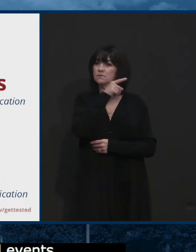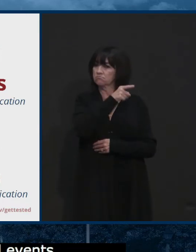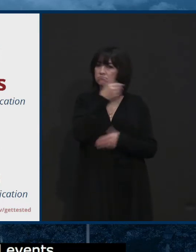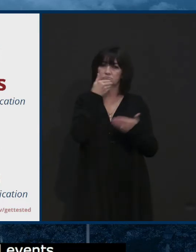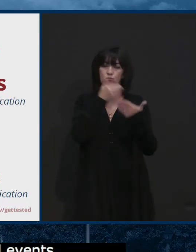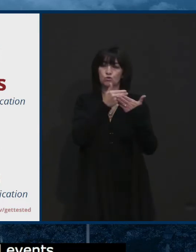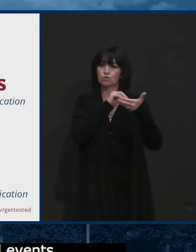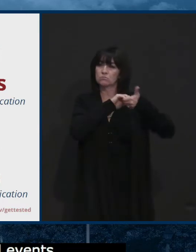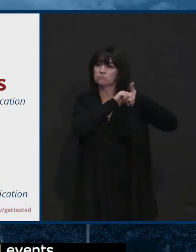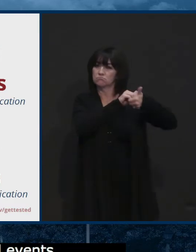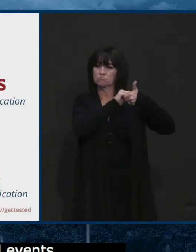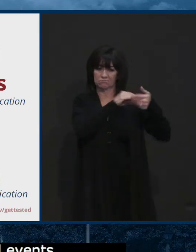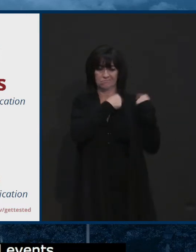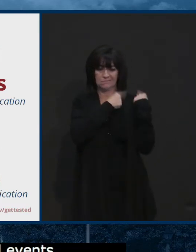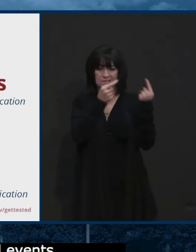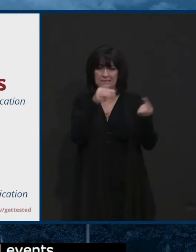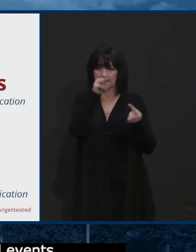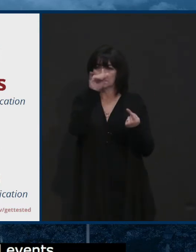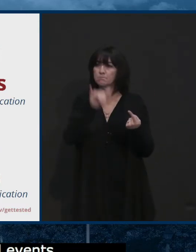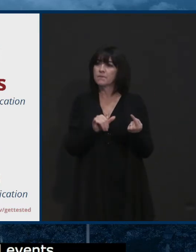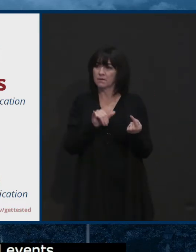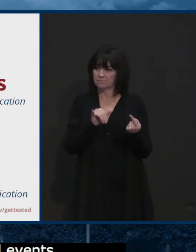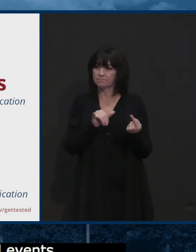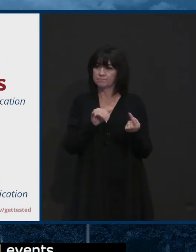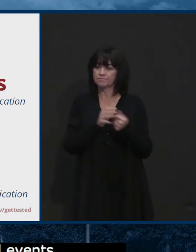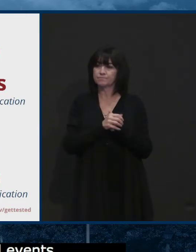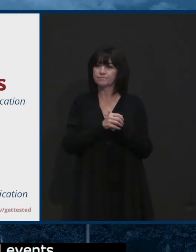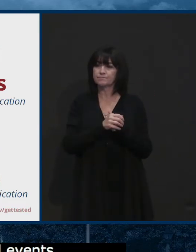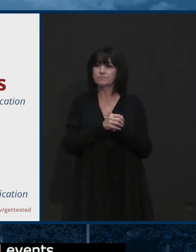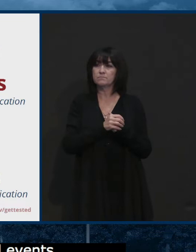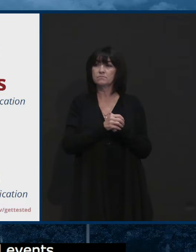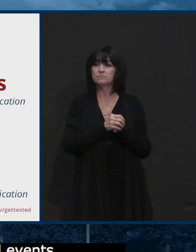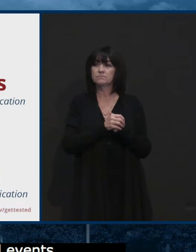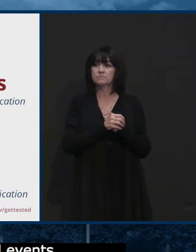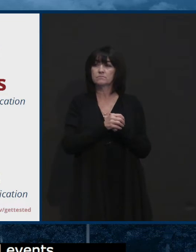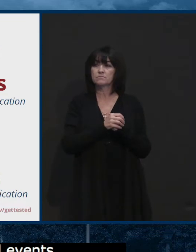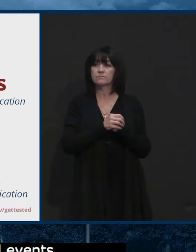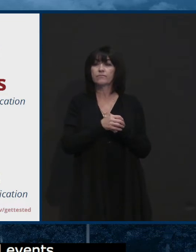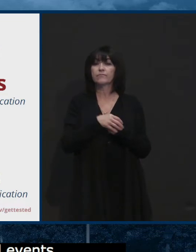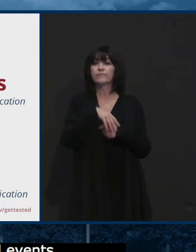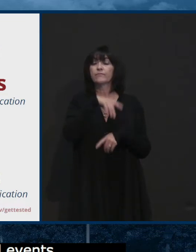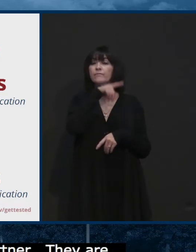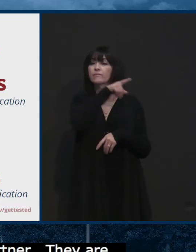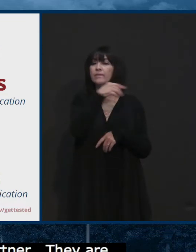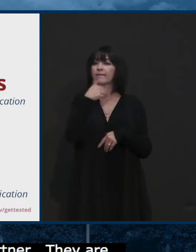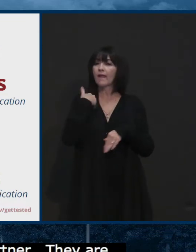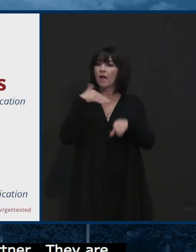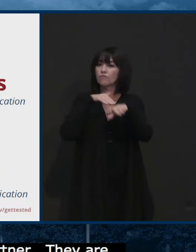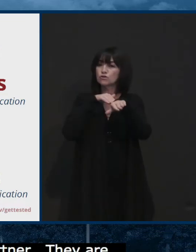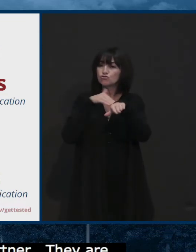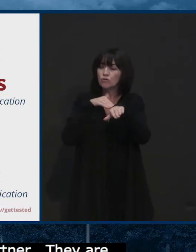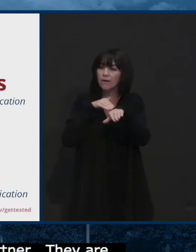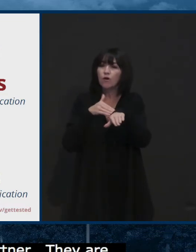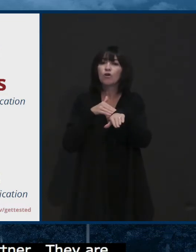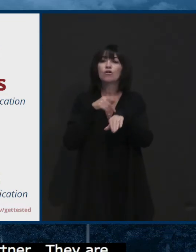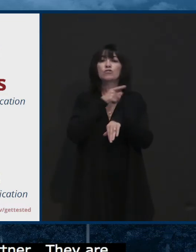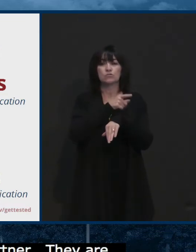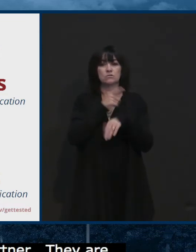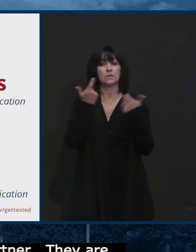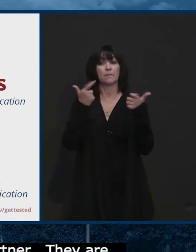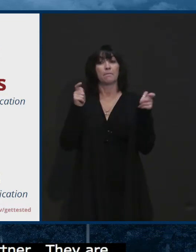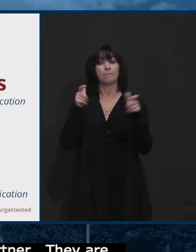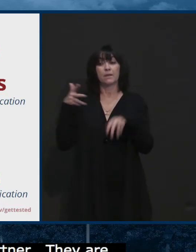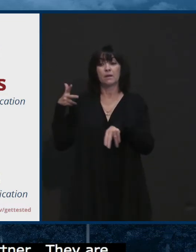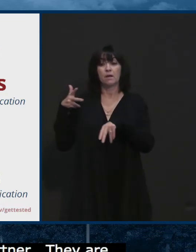since May that we engaged with them. They are the ones that they're the trailers at right now, or if we go to one of our bigger drive-throughs, they're the